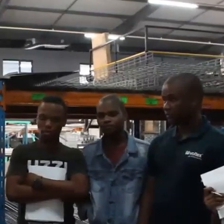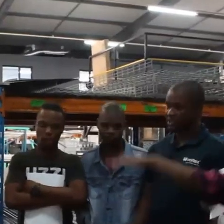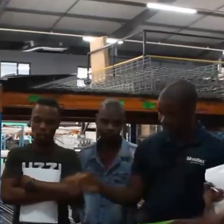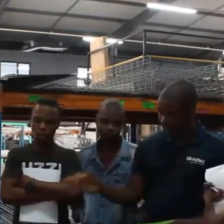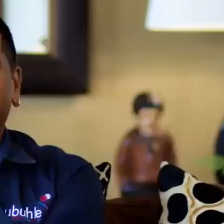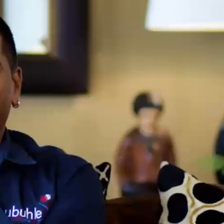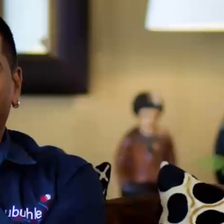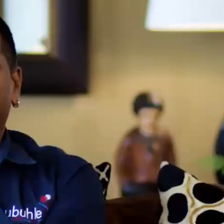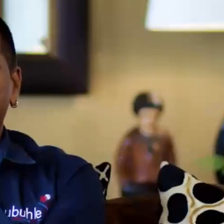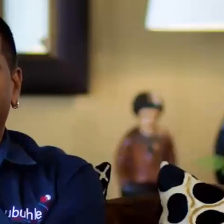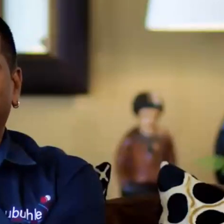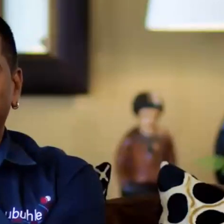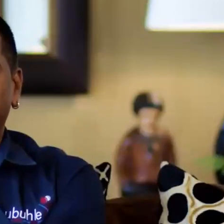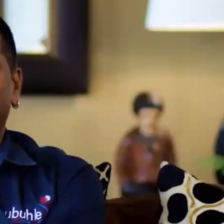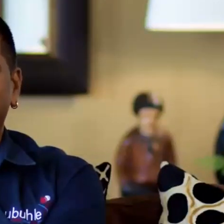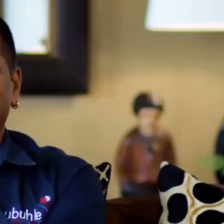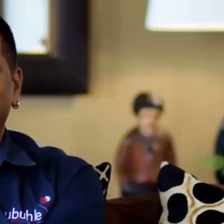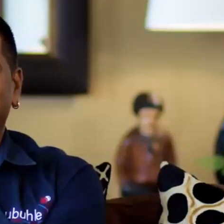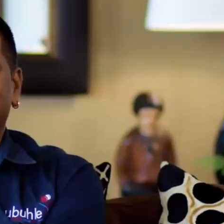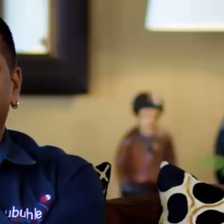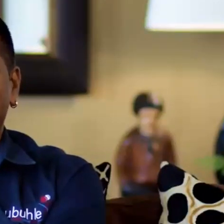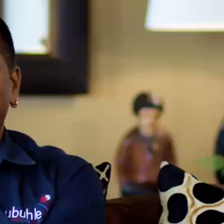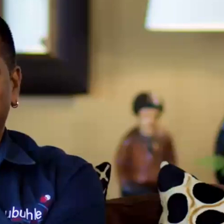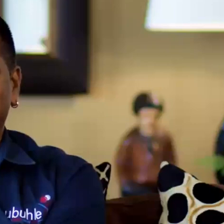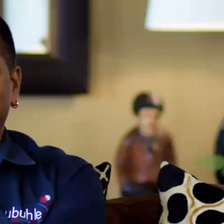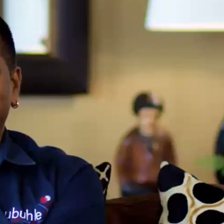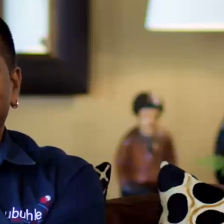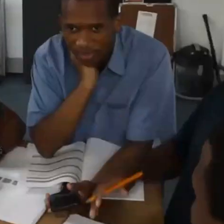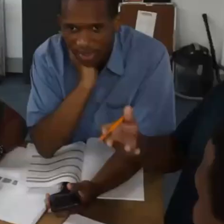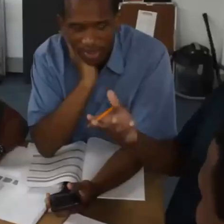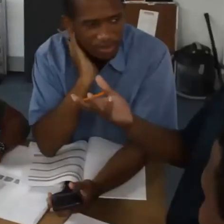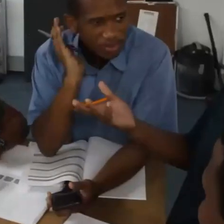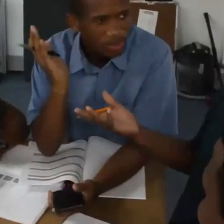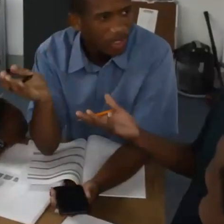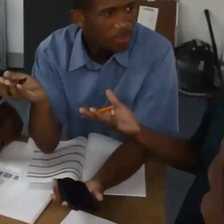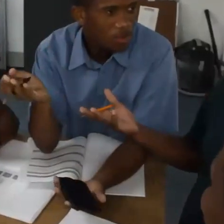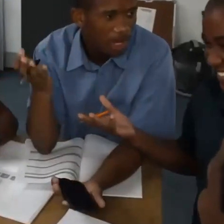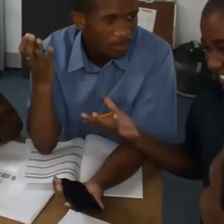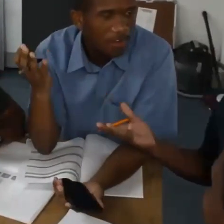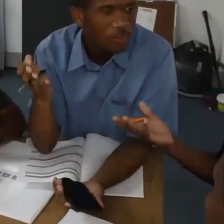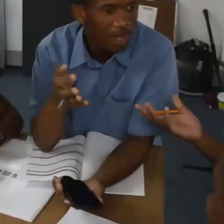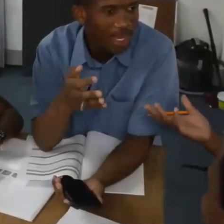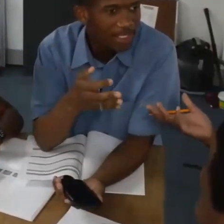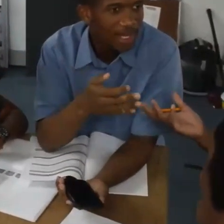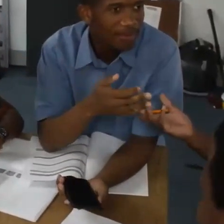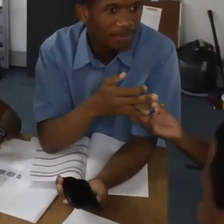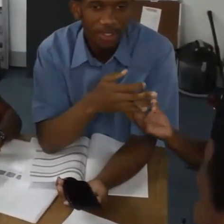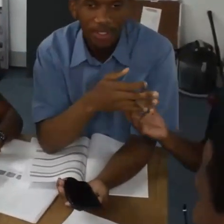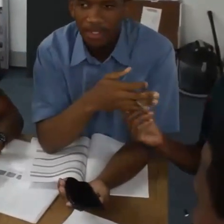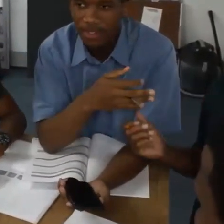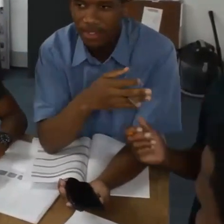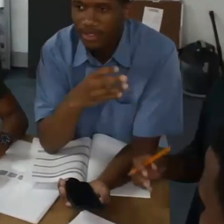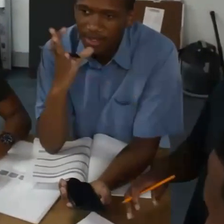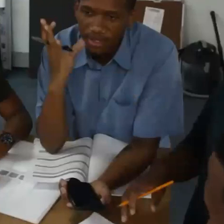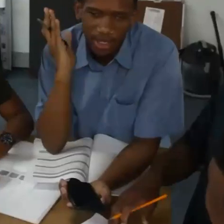is hosted on the client's premises. Our other format that we also offer to our clients is an off-site hosting facility. This is